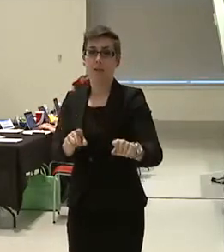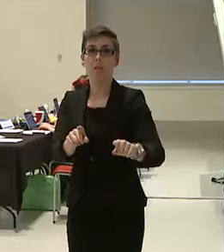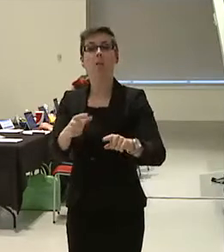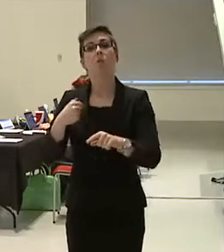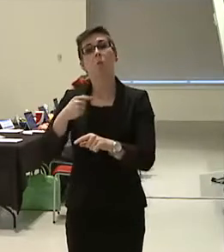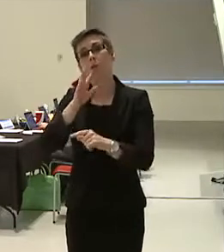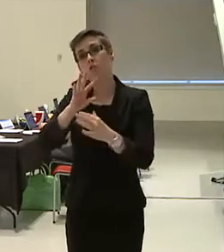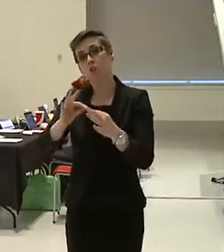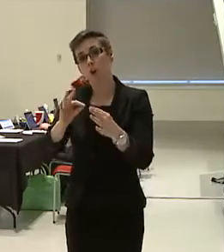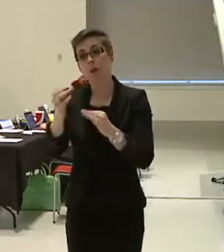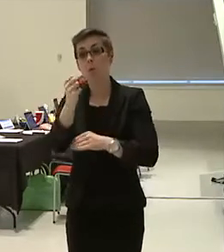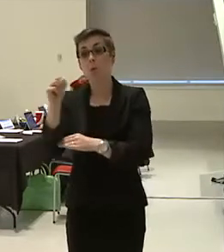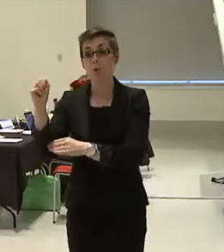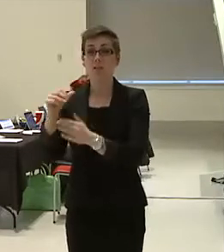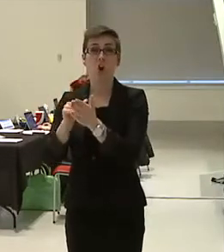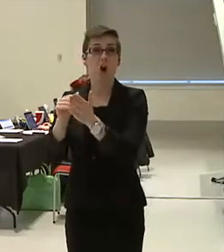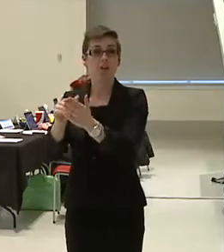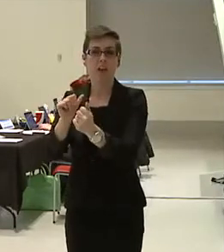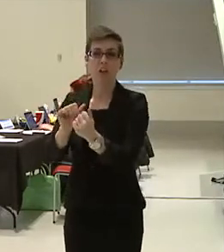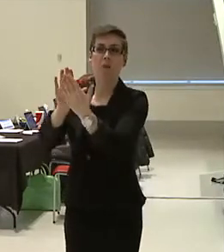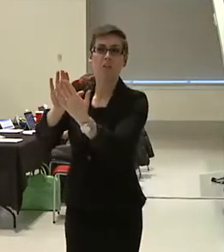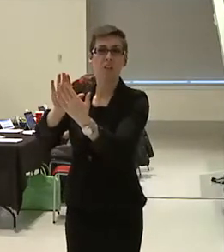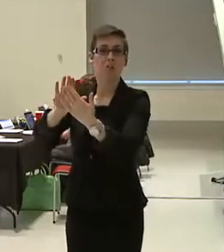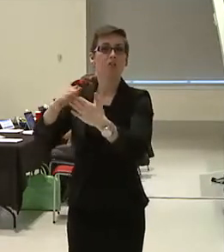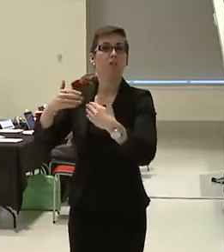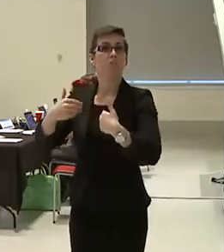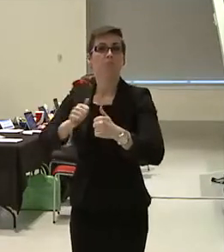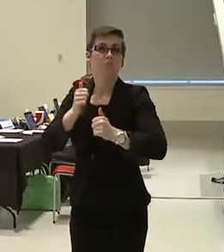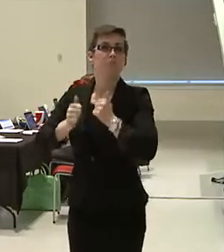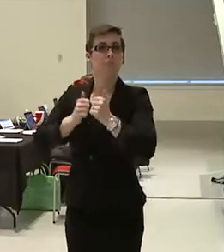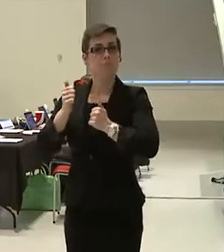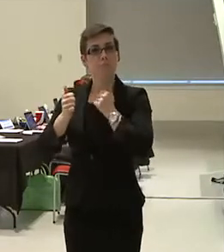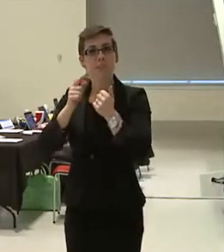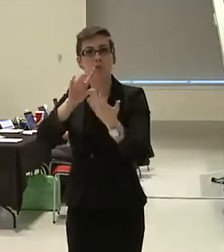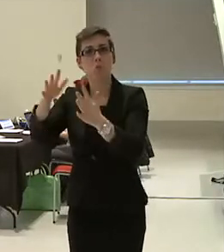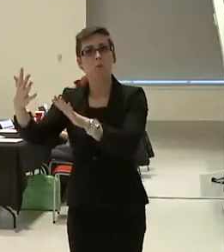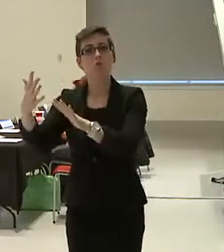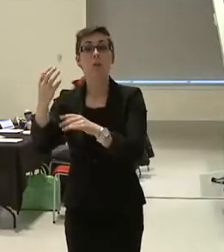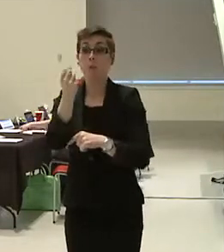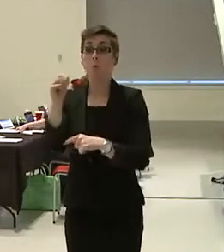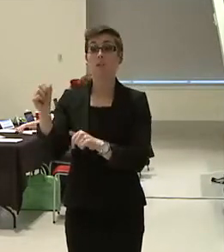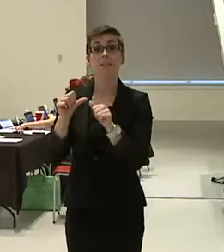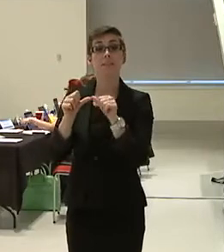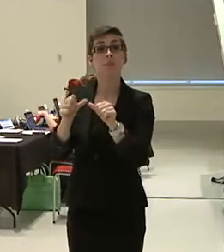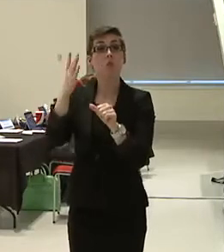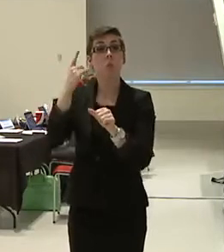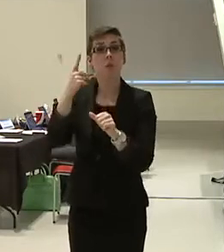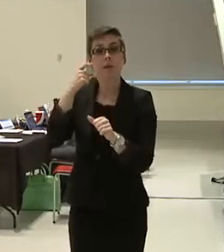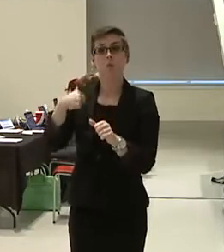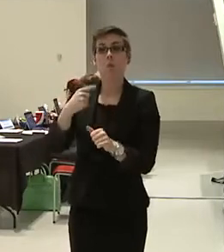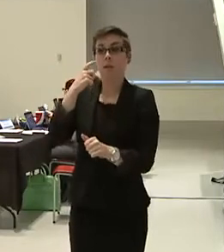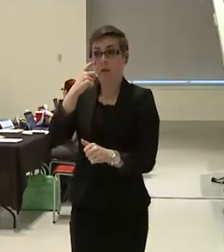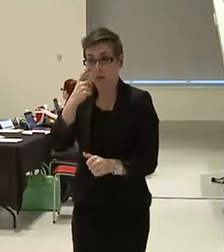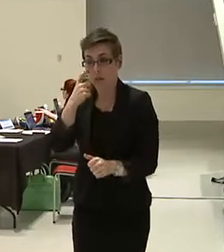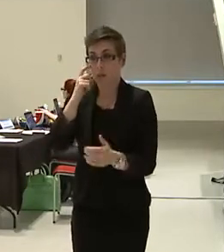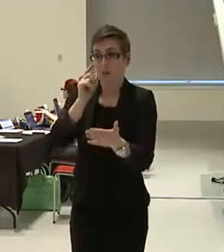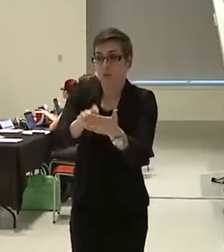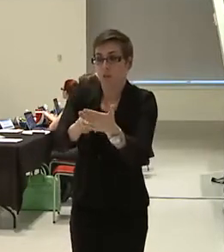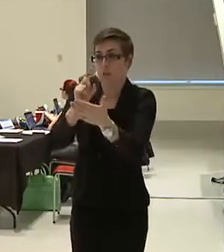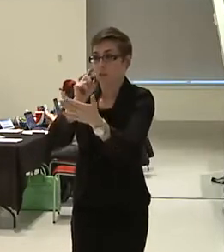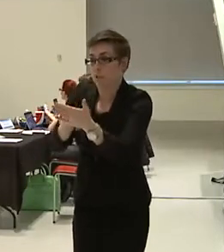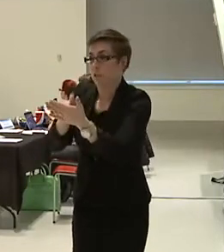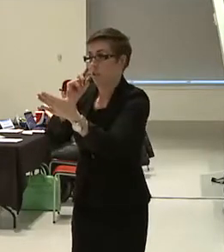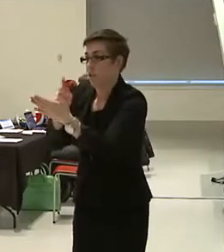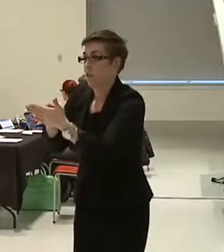protest often being confrontation, protest is disruption, and the protests continue because we continue to see that the injustice continues with